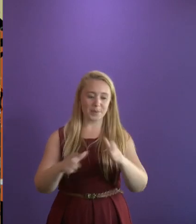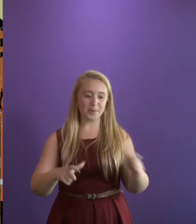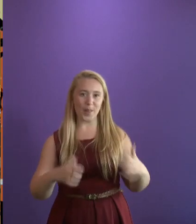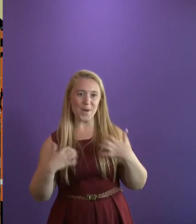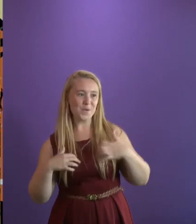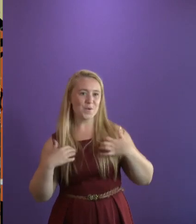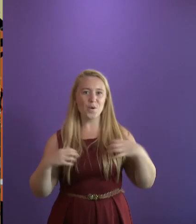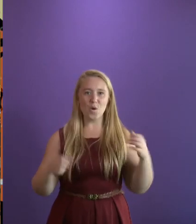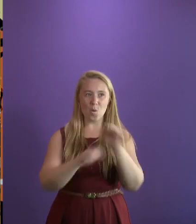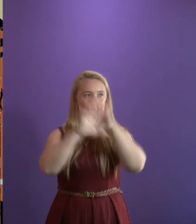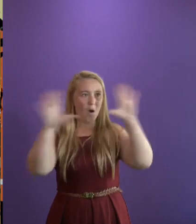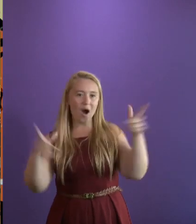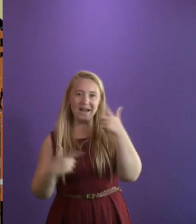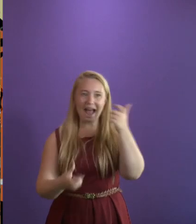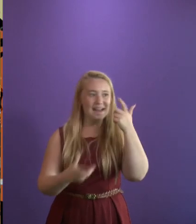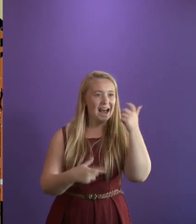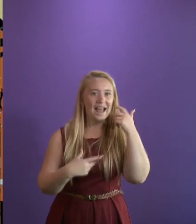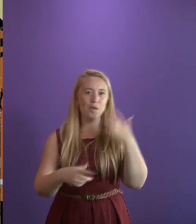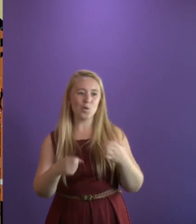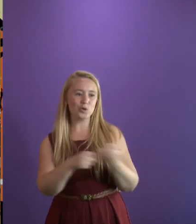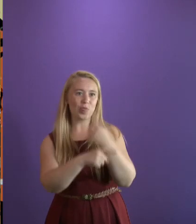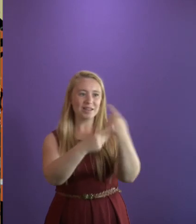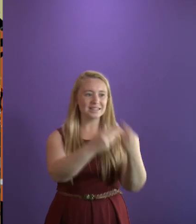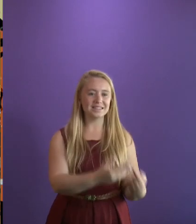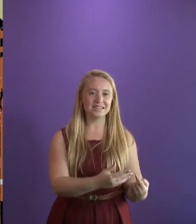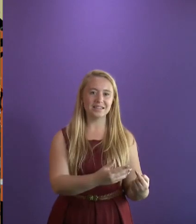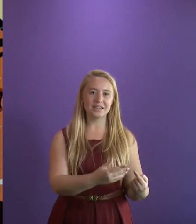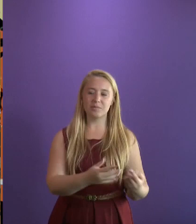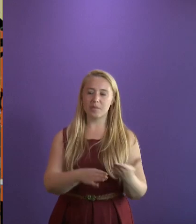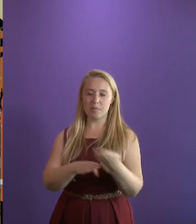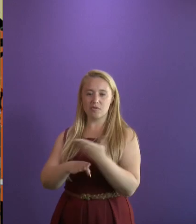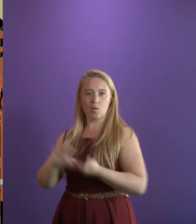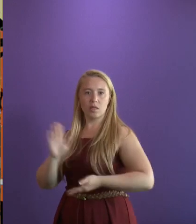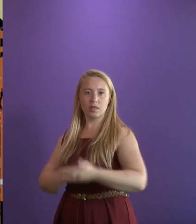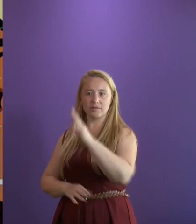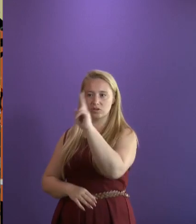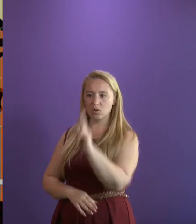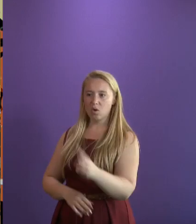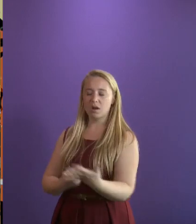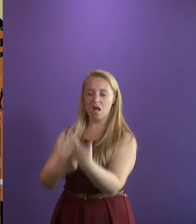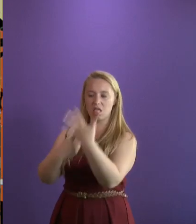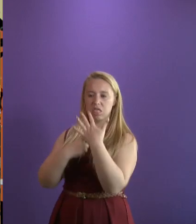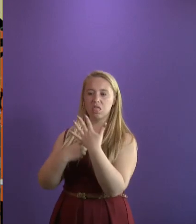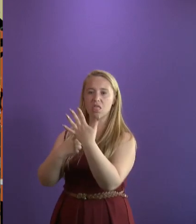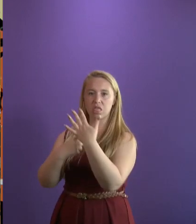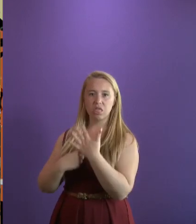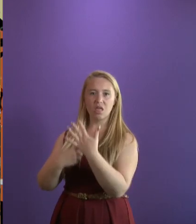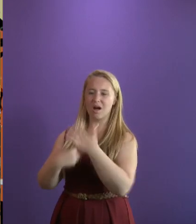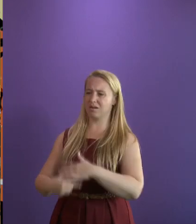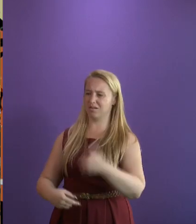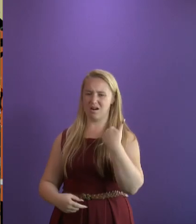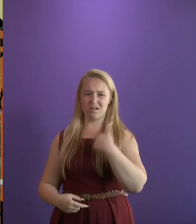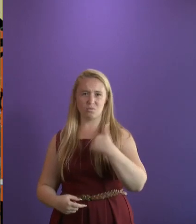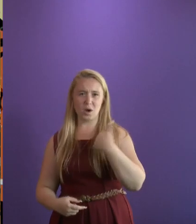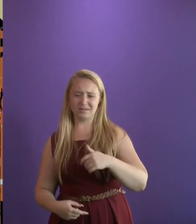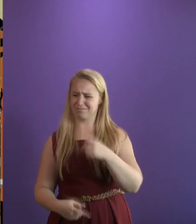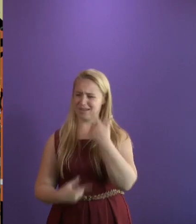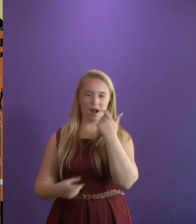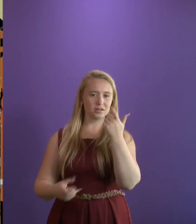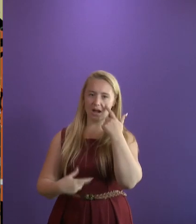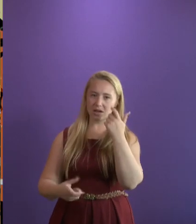the world and I can do this. And then by the time they get ready to leave school, they've been beaten down, they've been told, you're a woman, you're a girl, you can't do